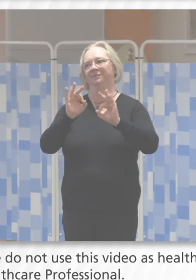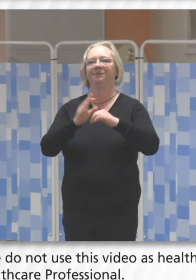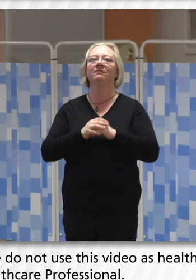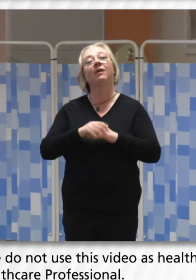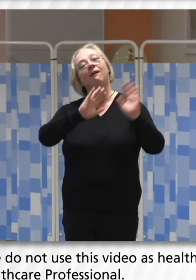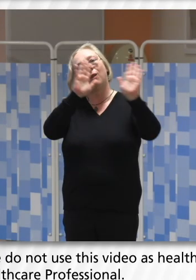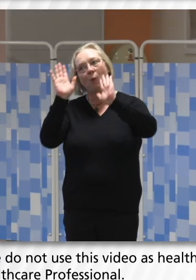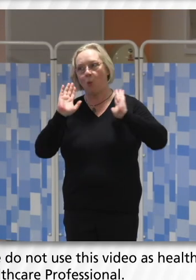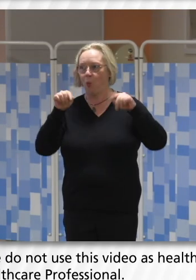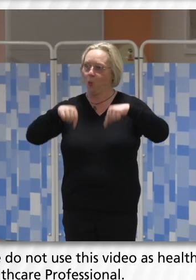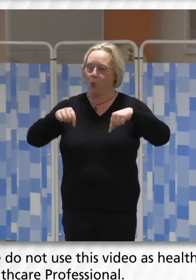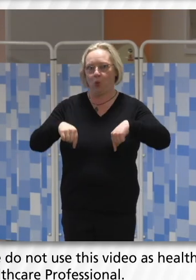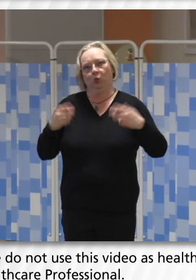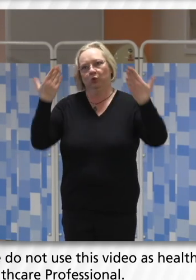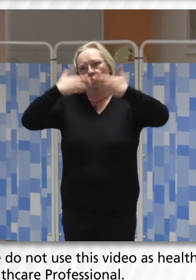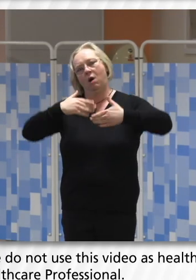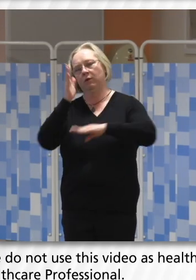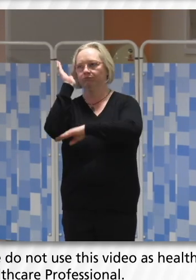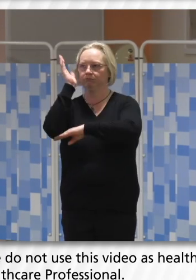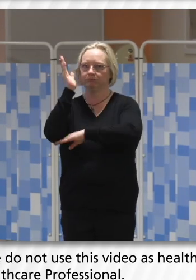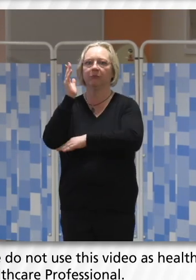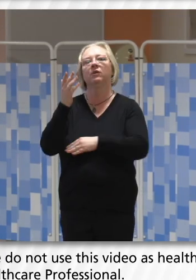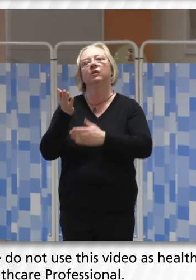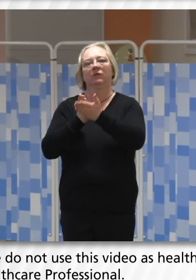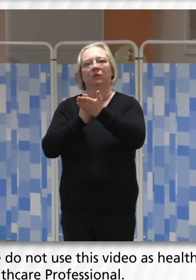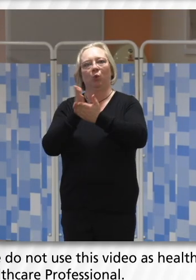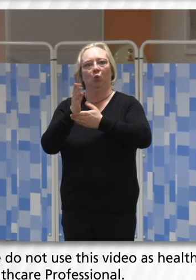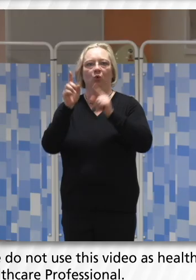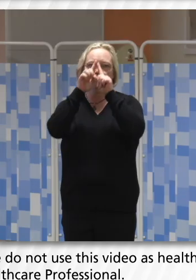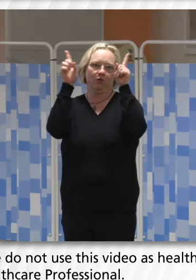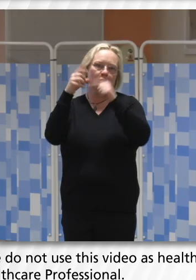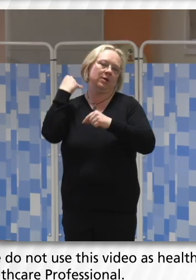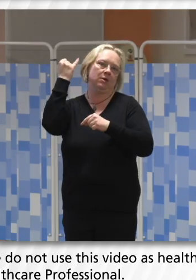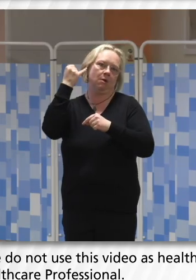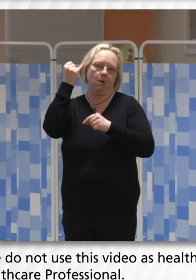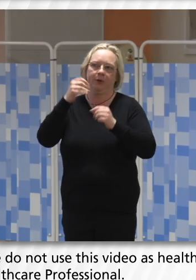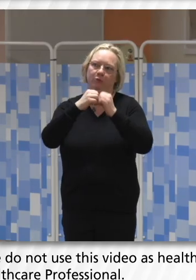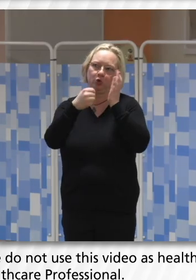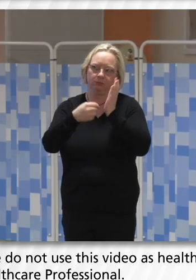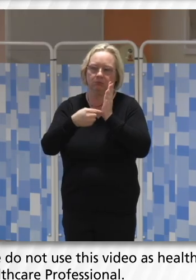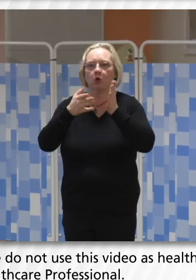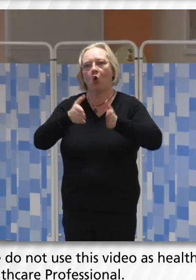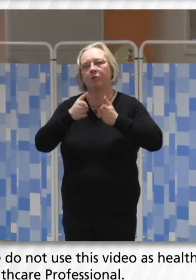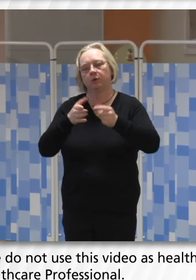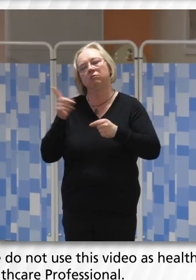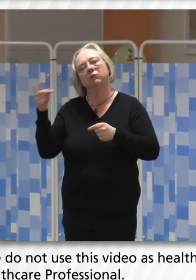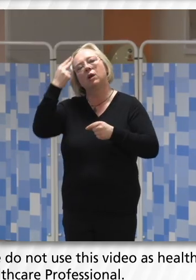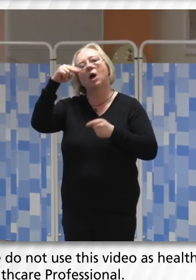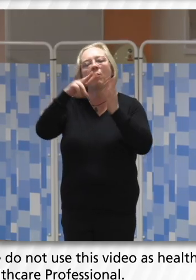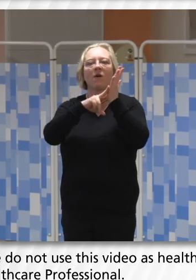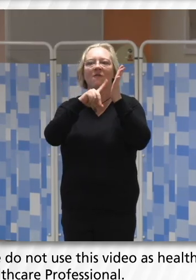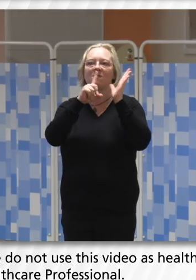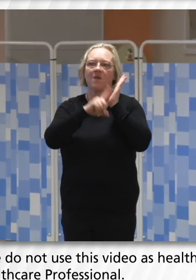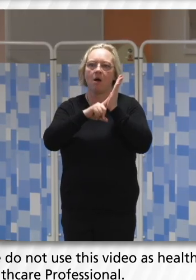So hello everyone, welcome to tonight's talk organised by the Governors of the University of Derby and Burton Hospitals. My name is Val